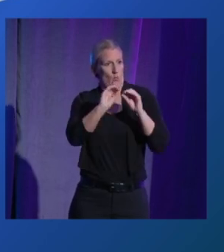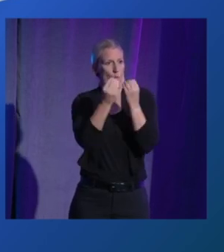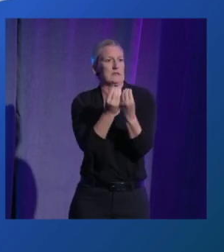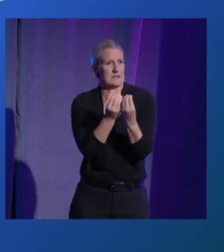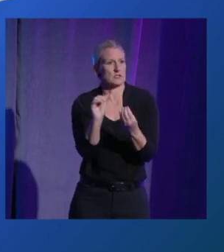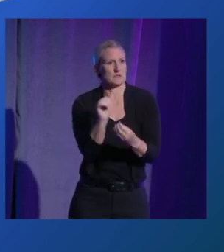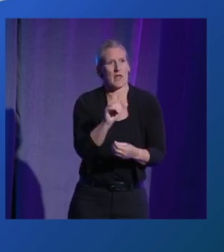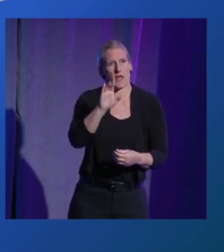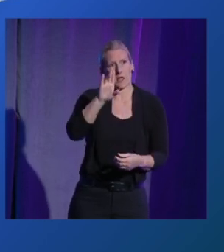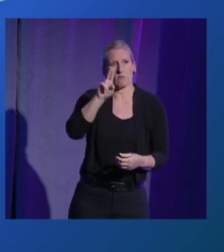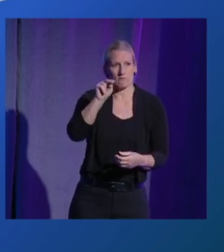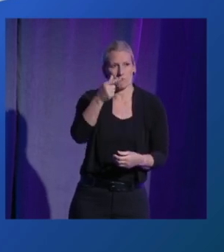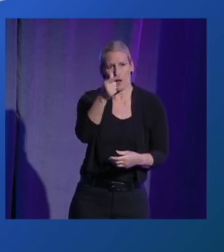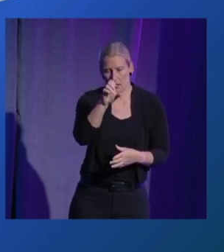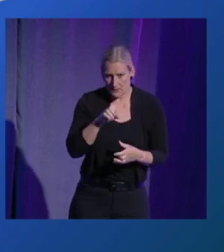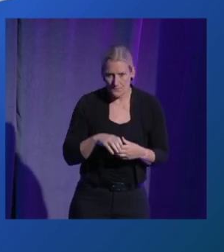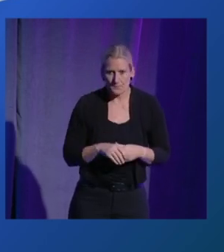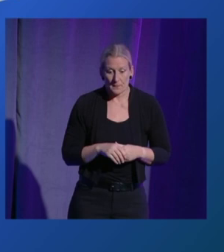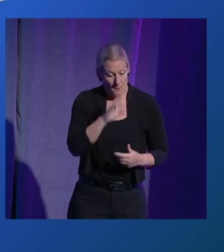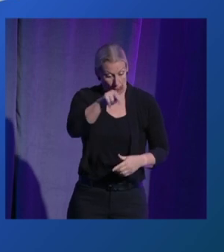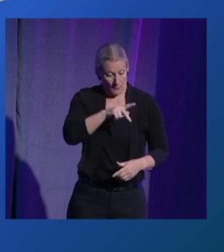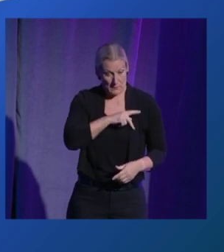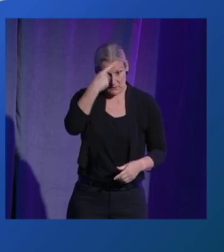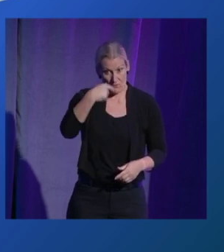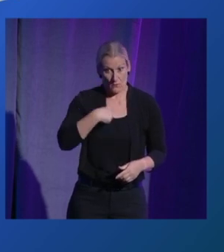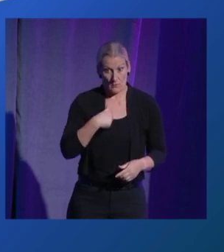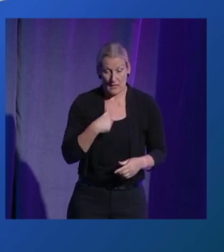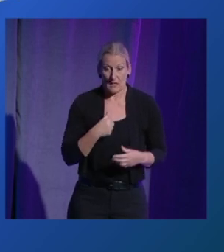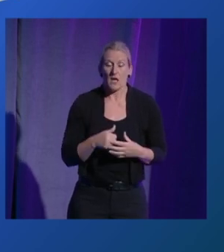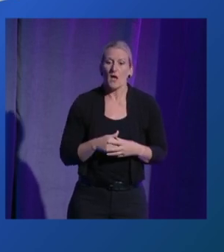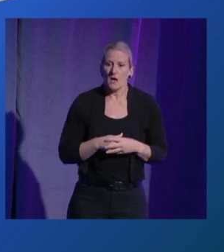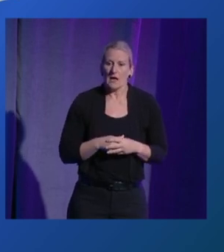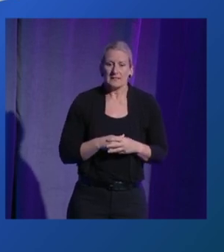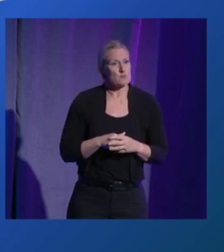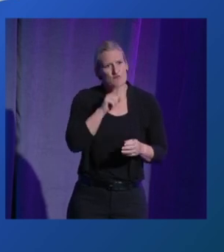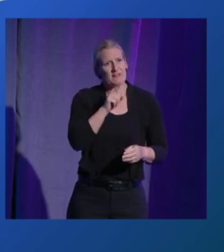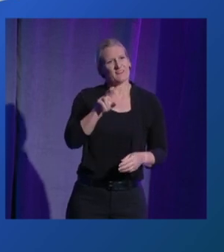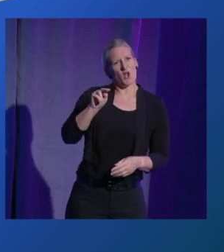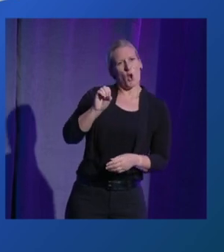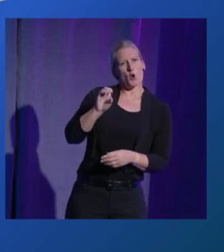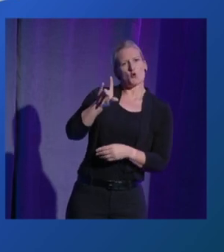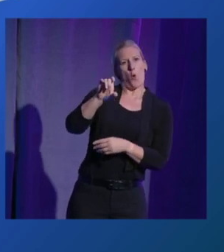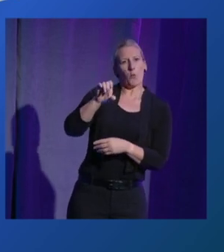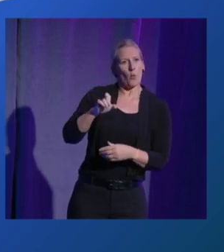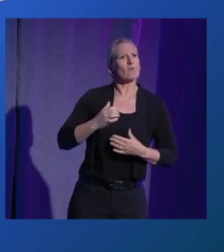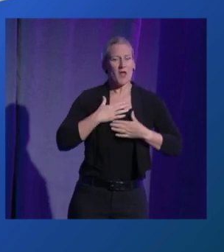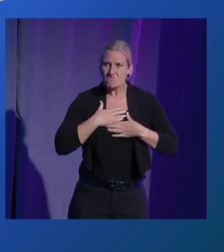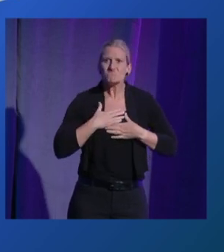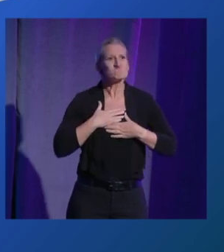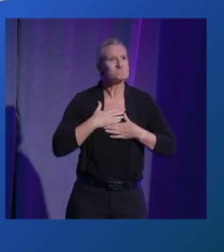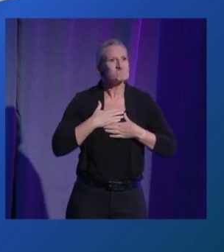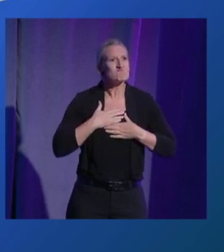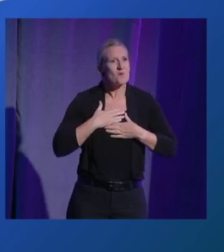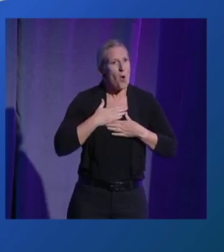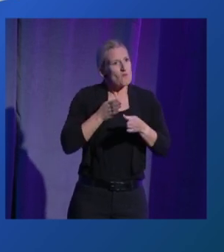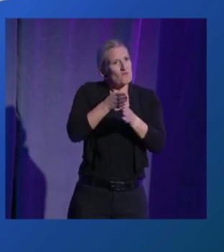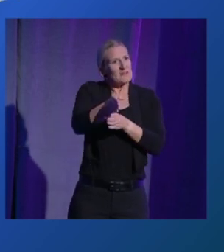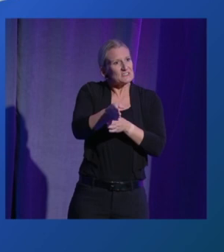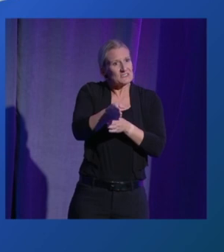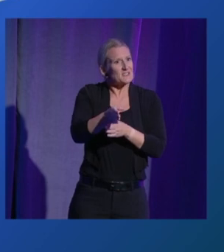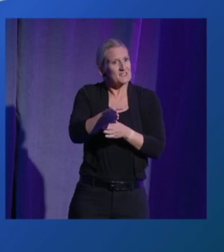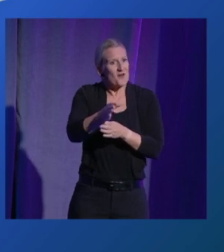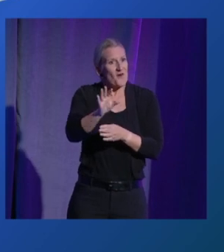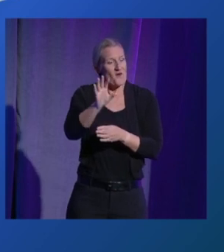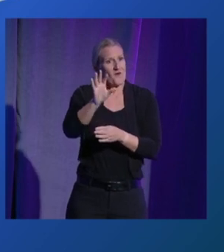uh I I personally feel like it's a incredibly Noble you know profession you know food doesn't go out of style um you know